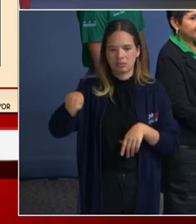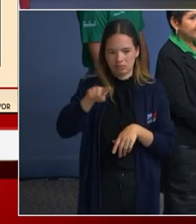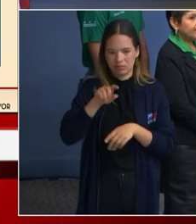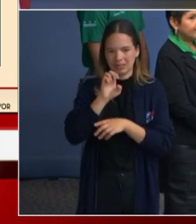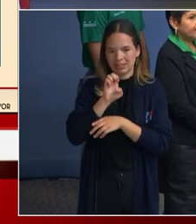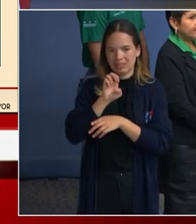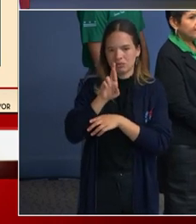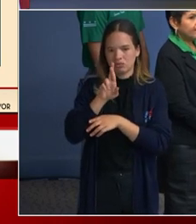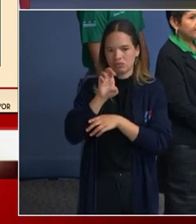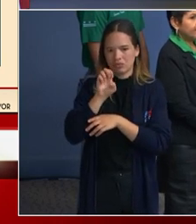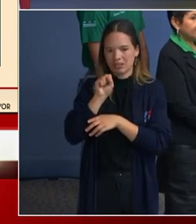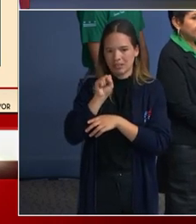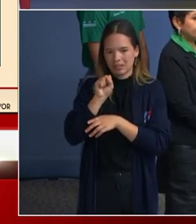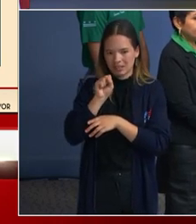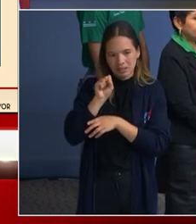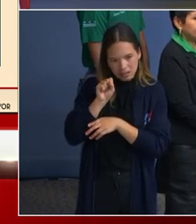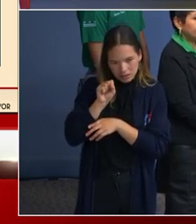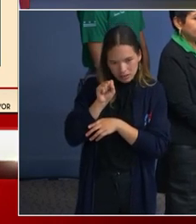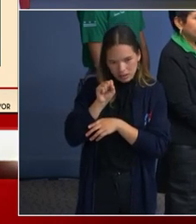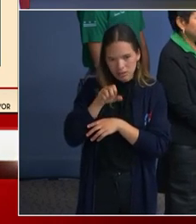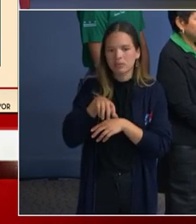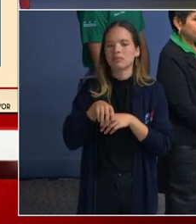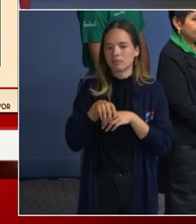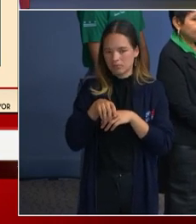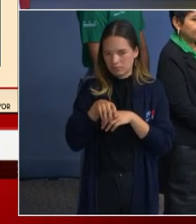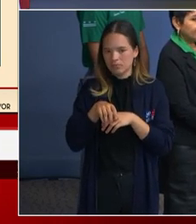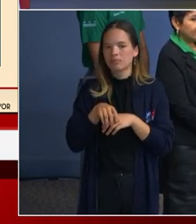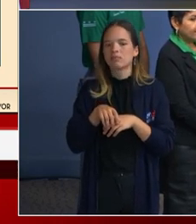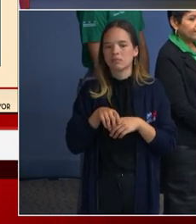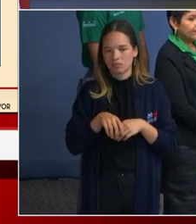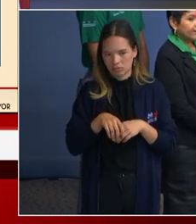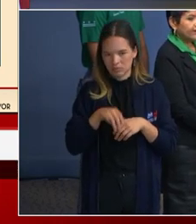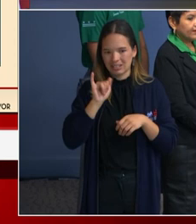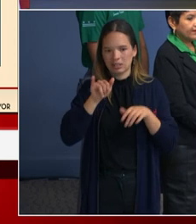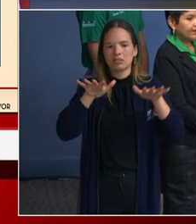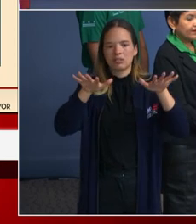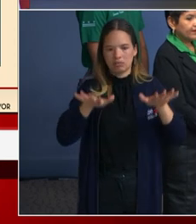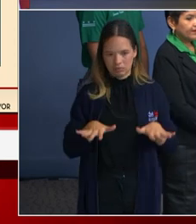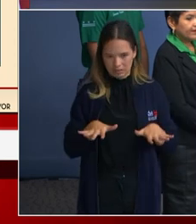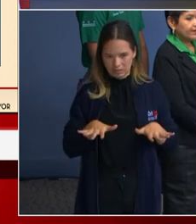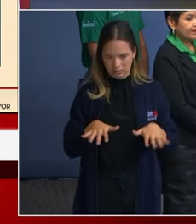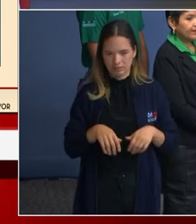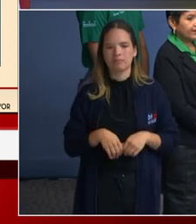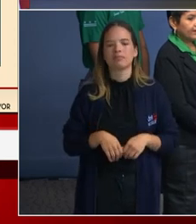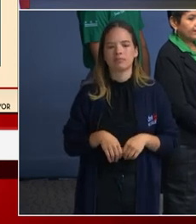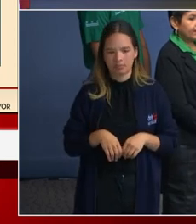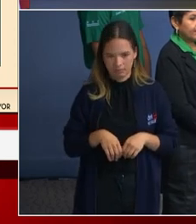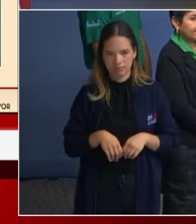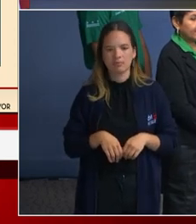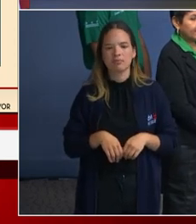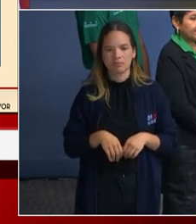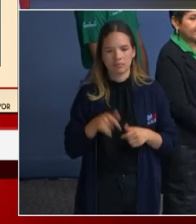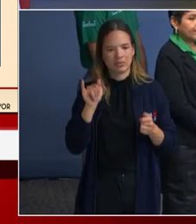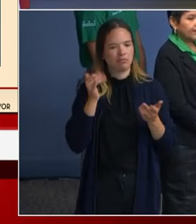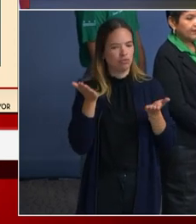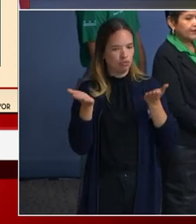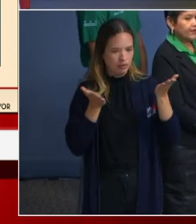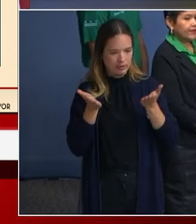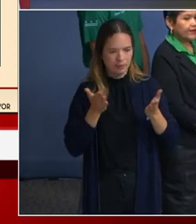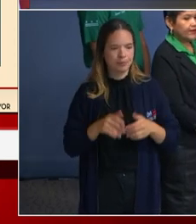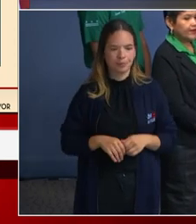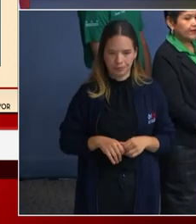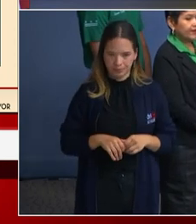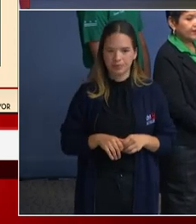and the like. We are allocating an initial $10 million to stand up the new office and support